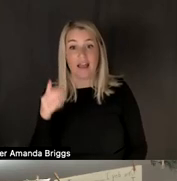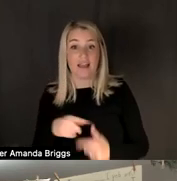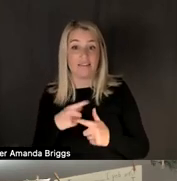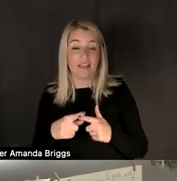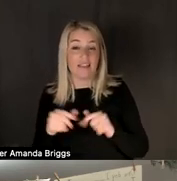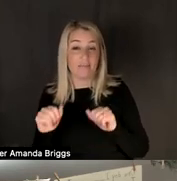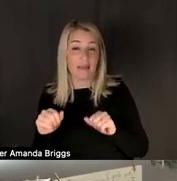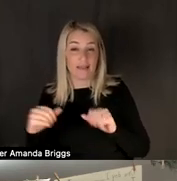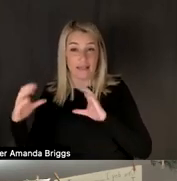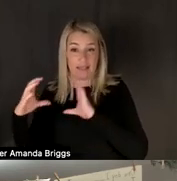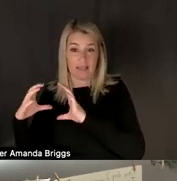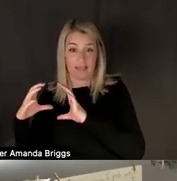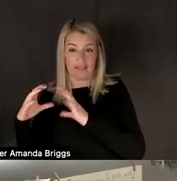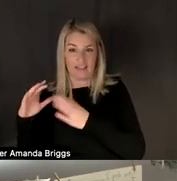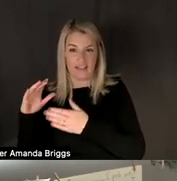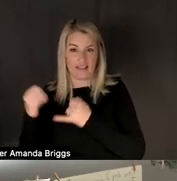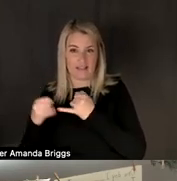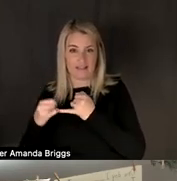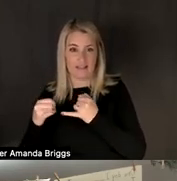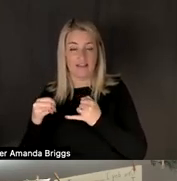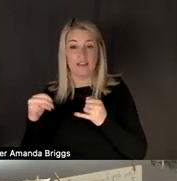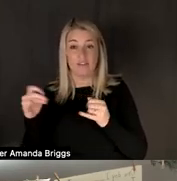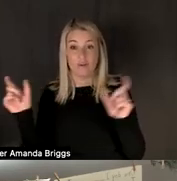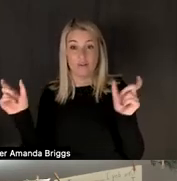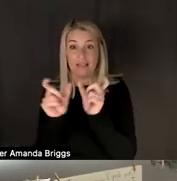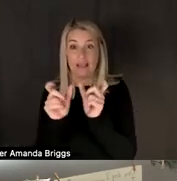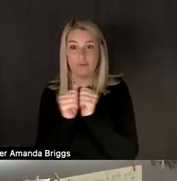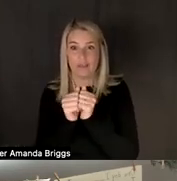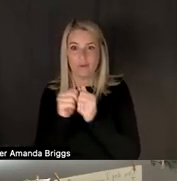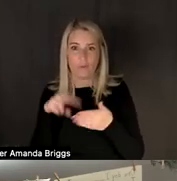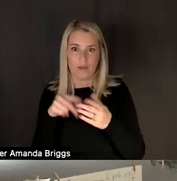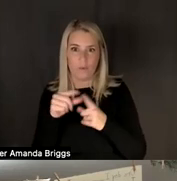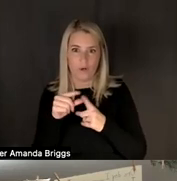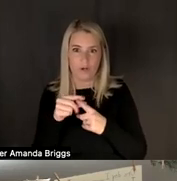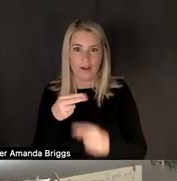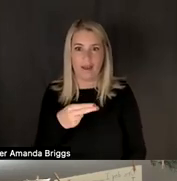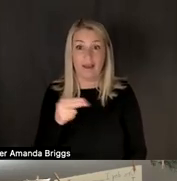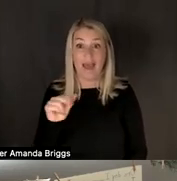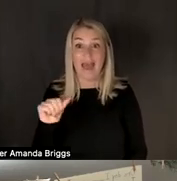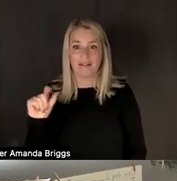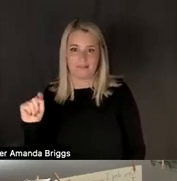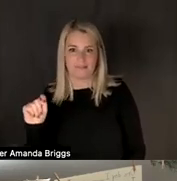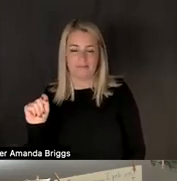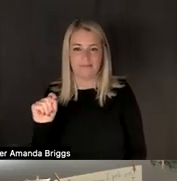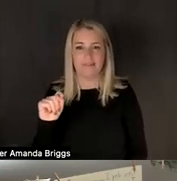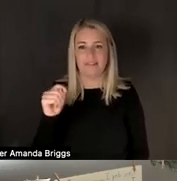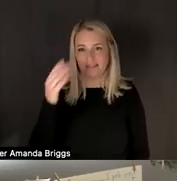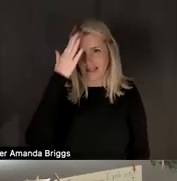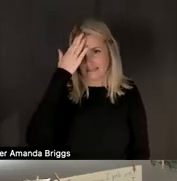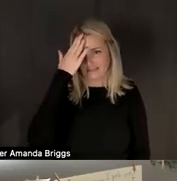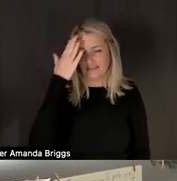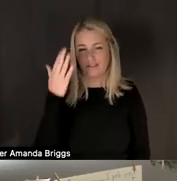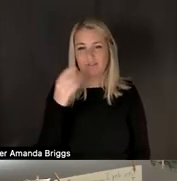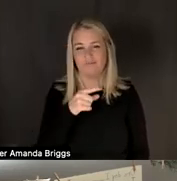those sounds together and that to read a word. So like hat, mop. And you'll